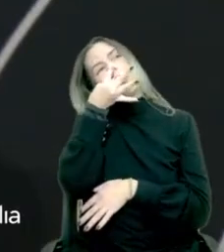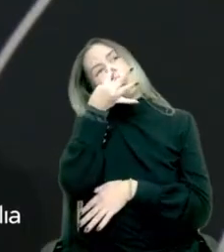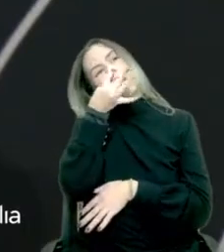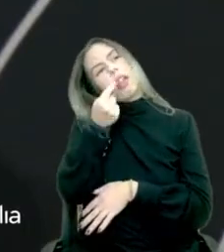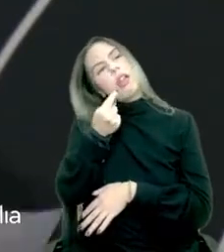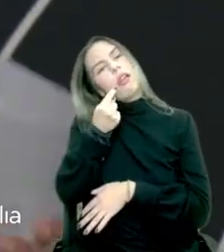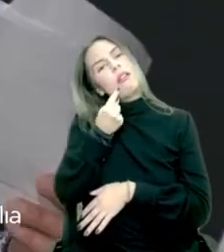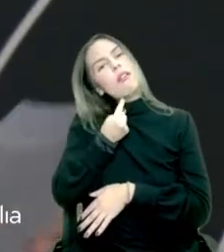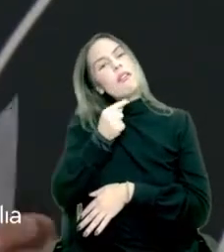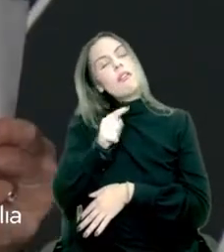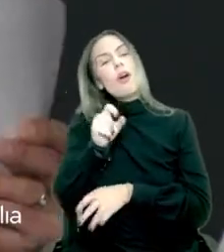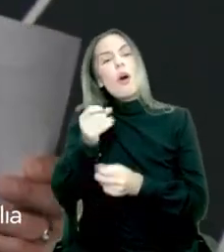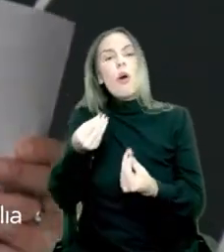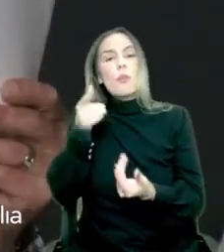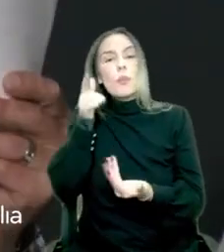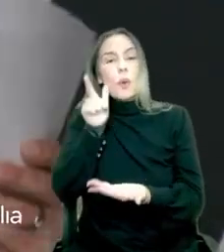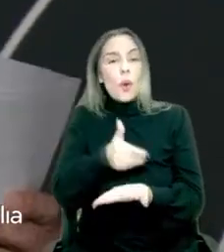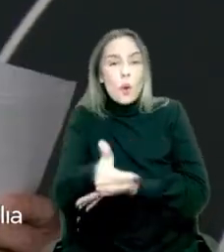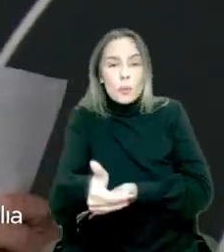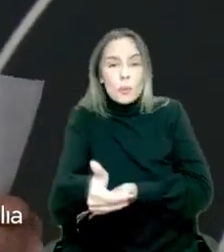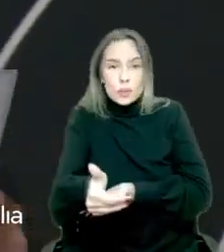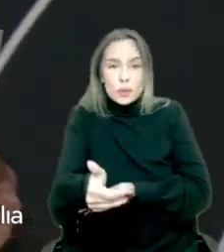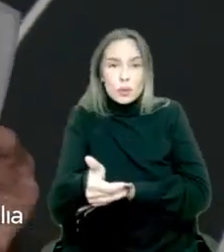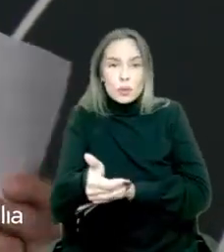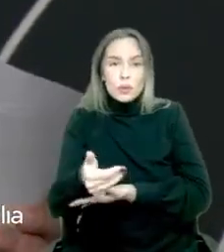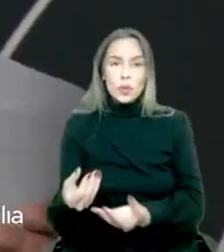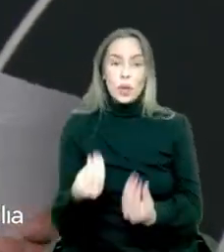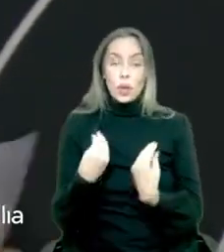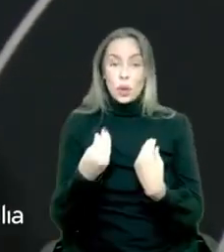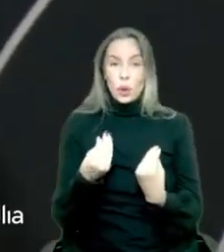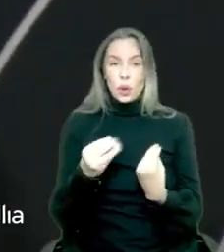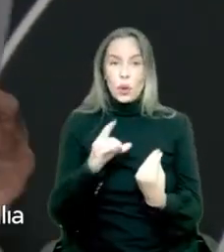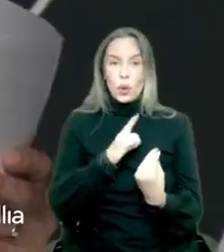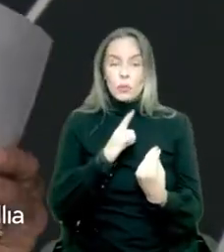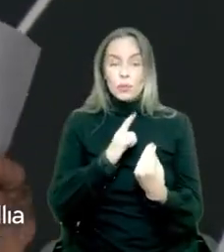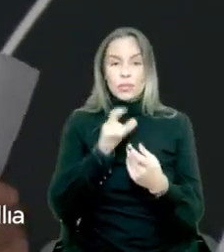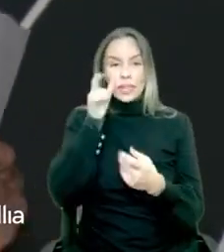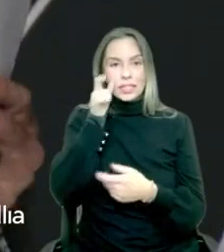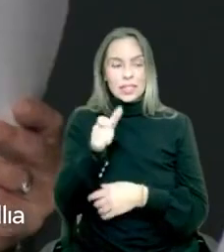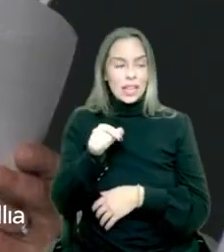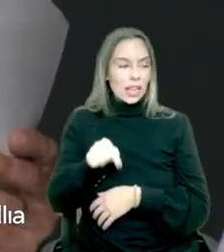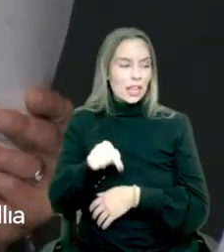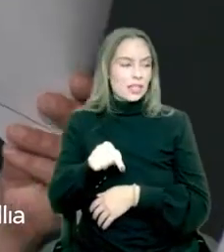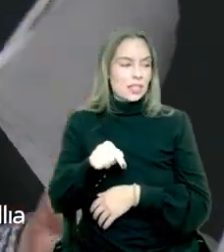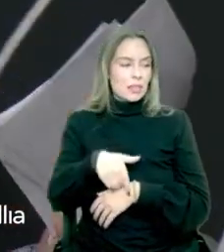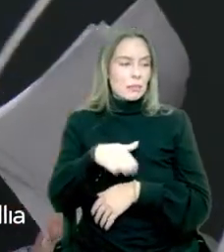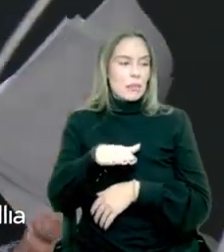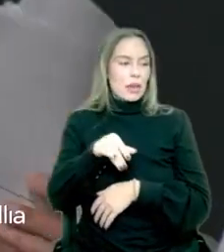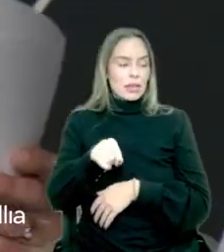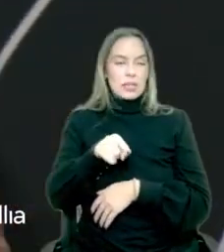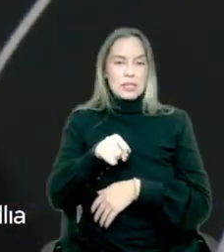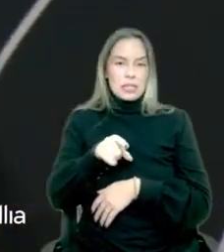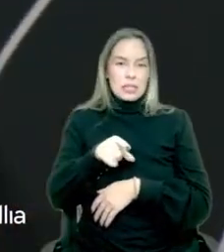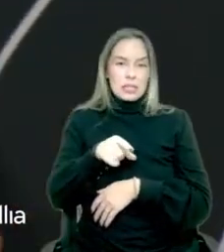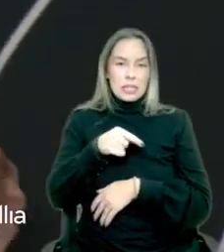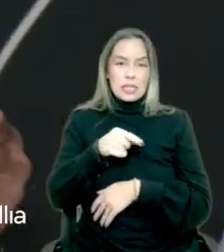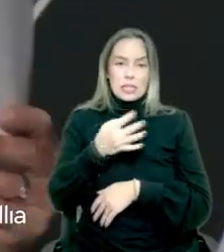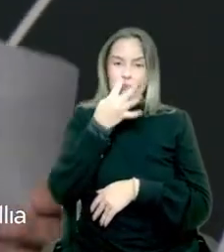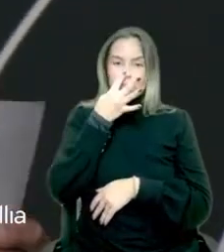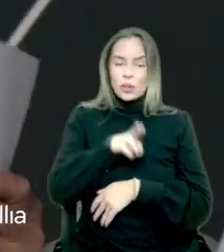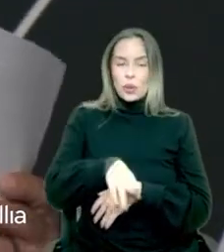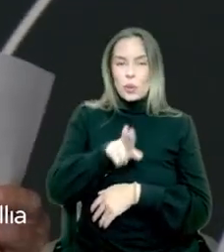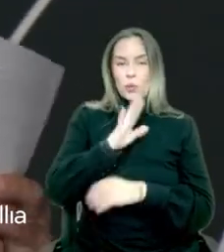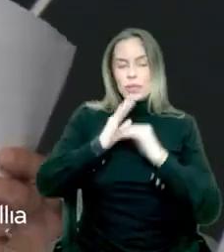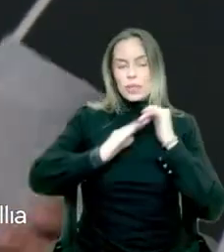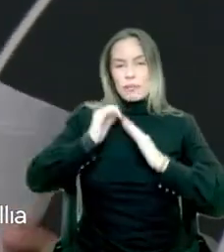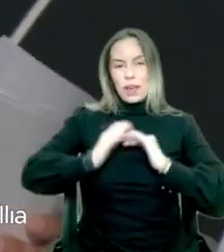started? There's so much excitement about AI. We've heard incredible use cases, applications, but how do